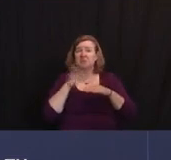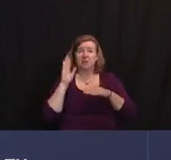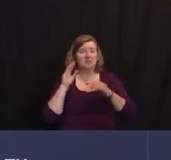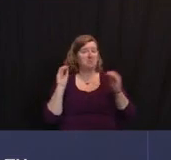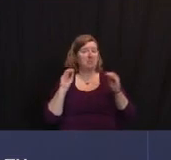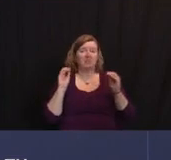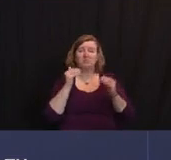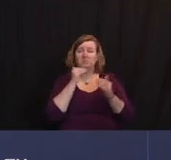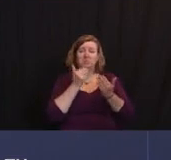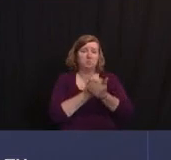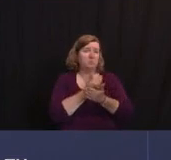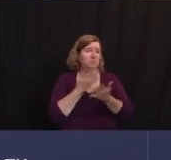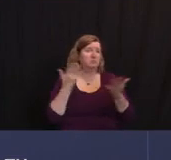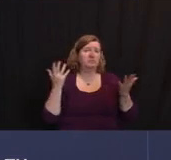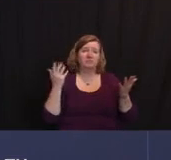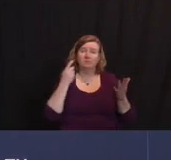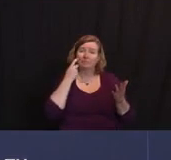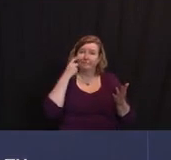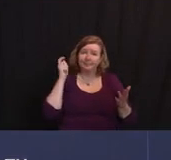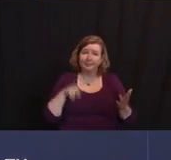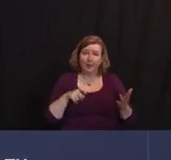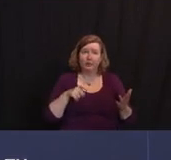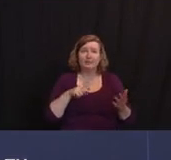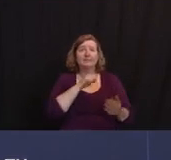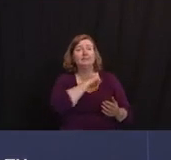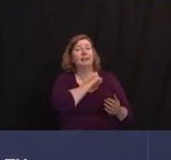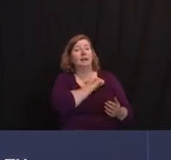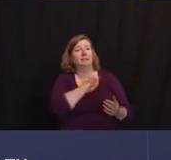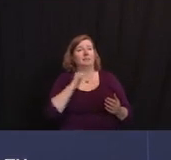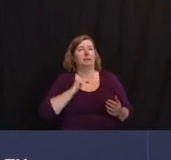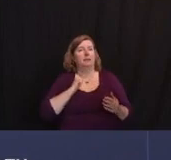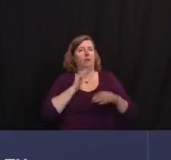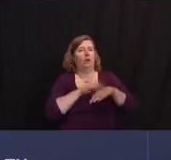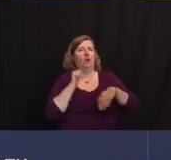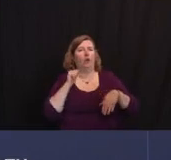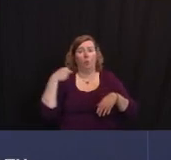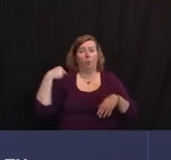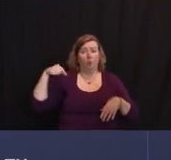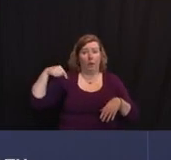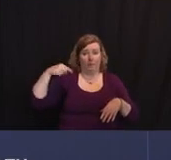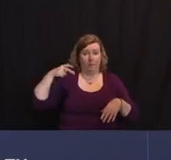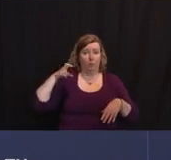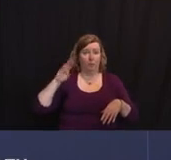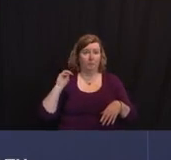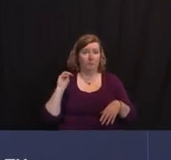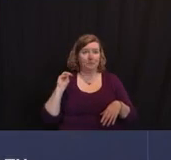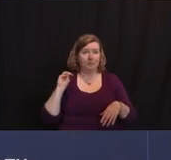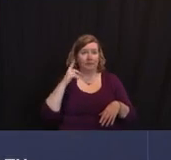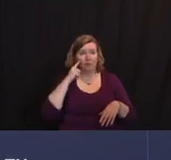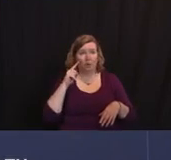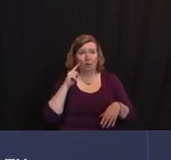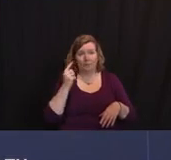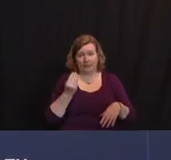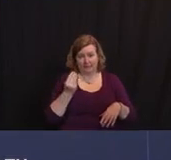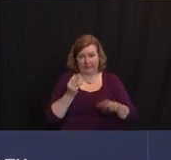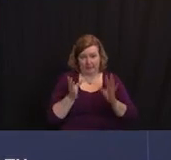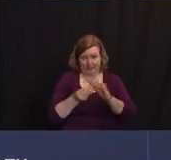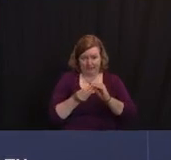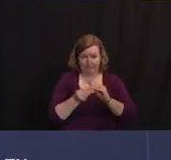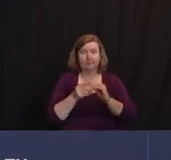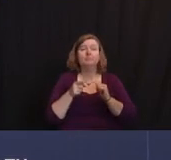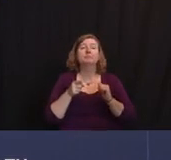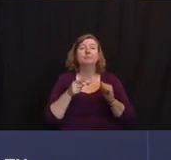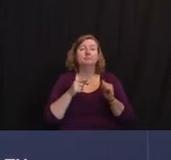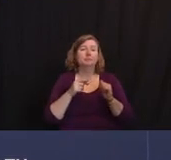same as you did, that the Senate has called a quorum for Monday. And I